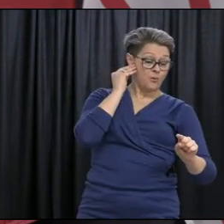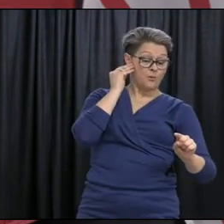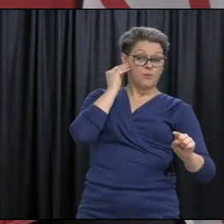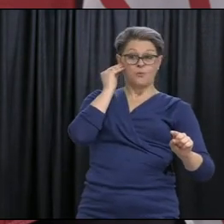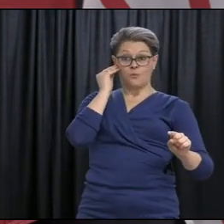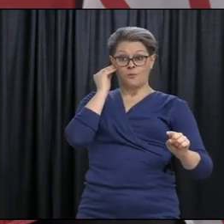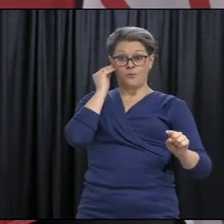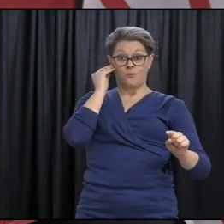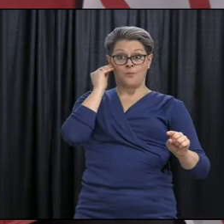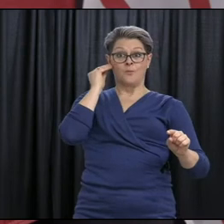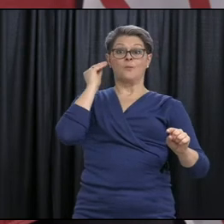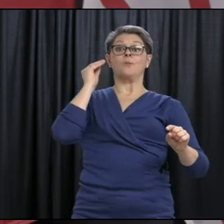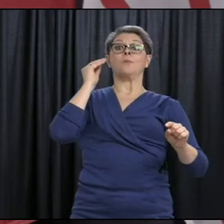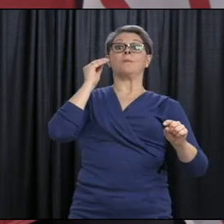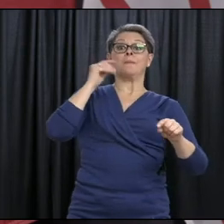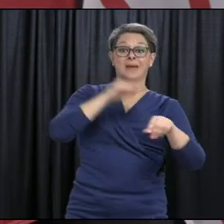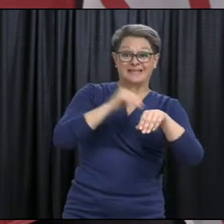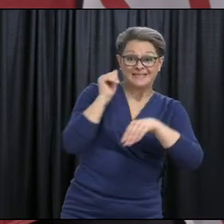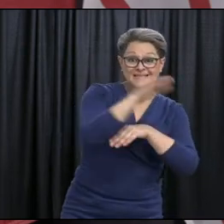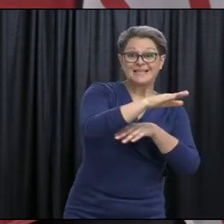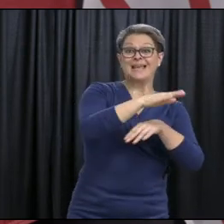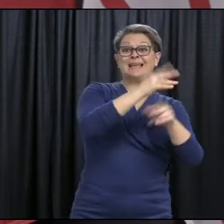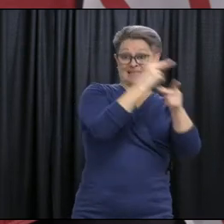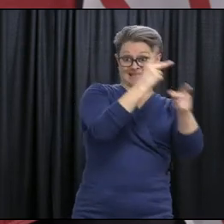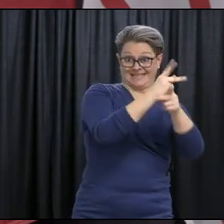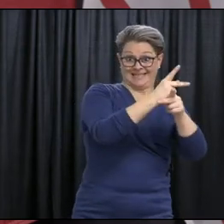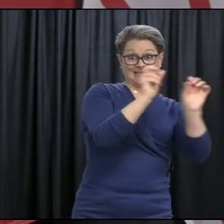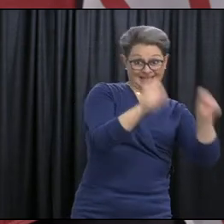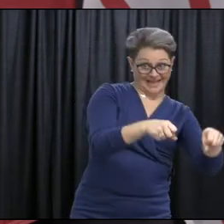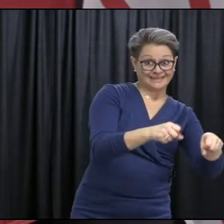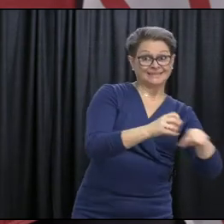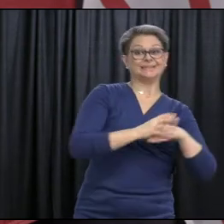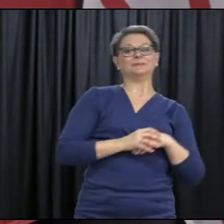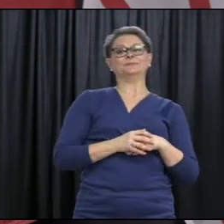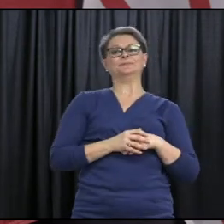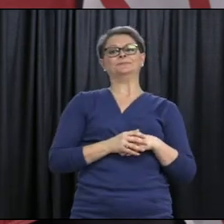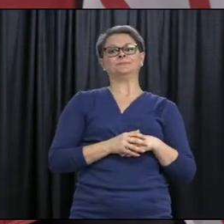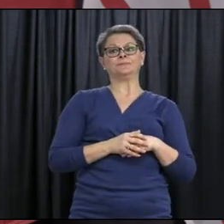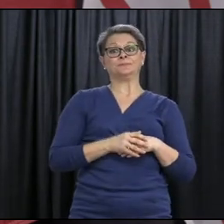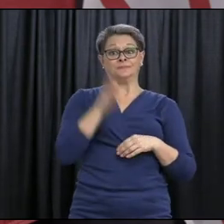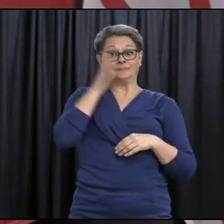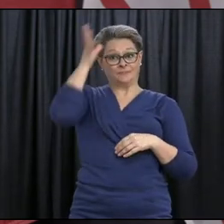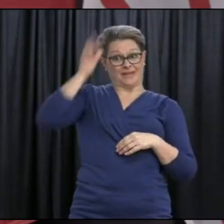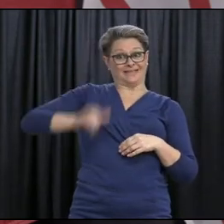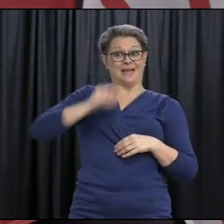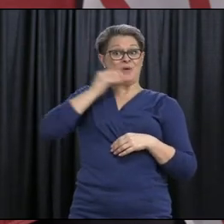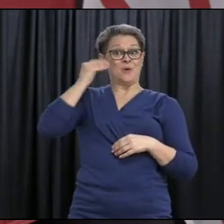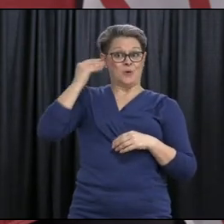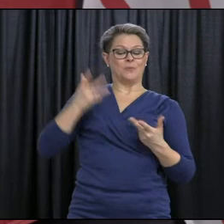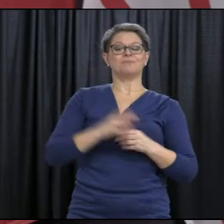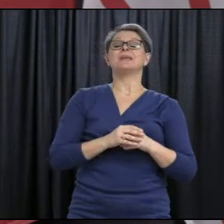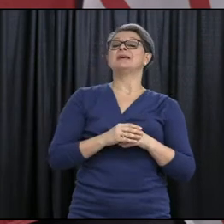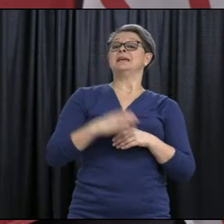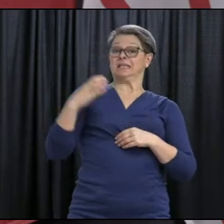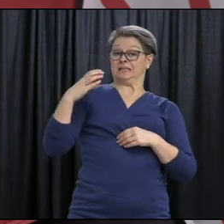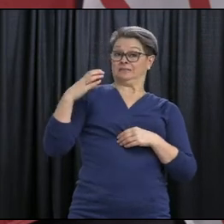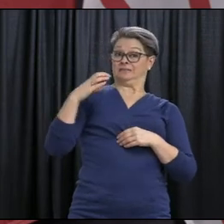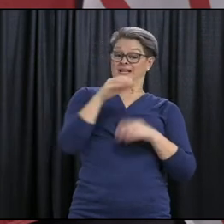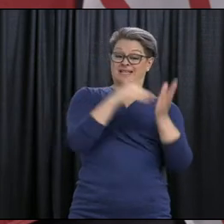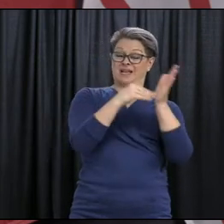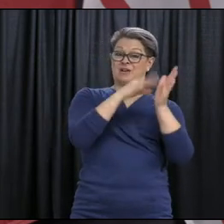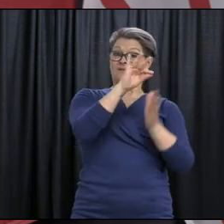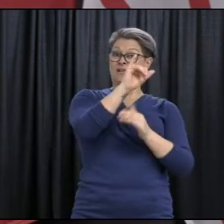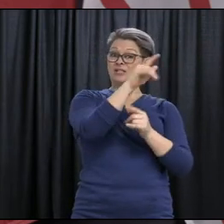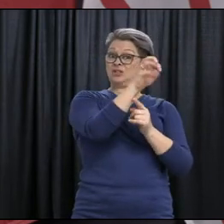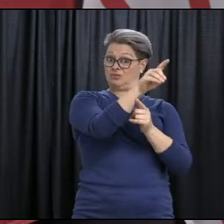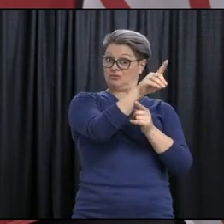childcare. To that question, I will reiterate that the Chief Medical Officer of Health is encouraging